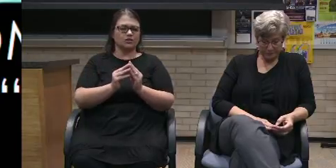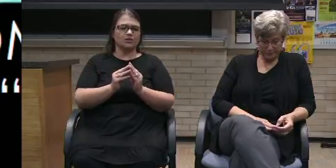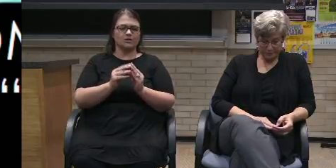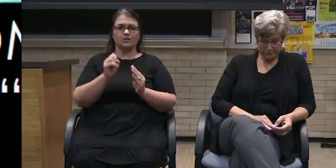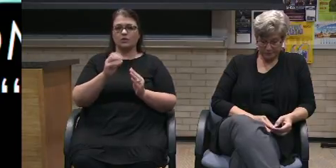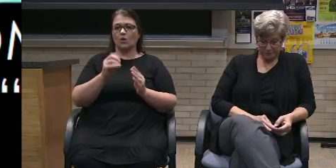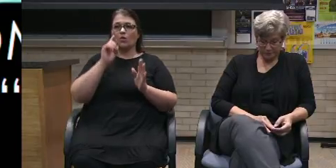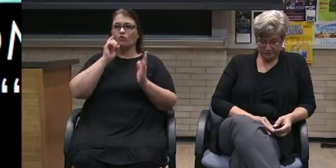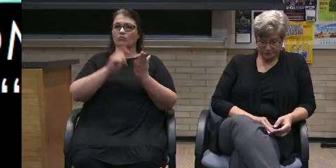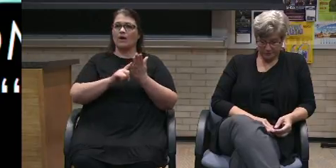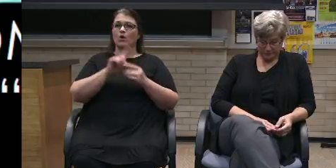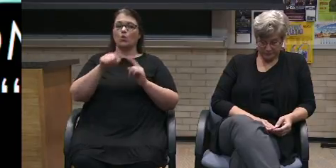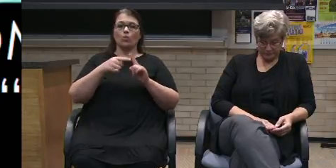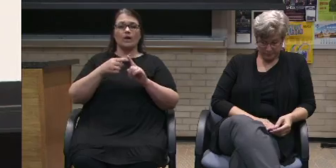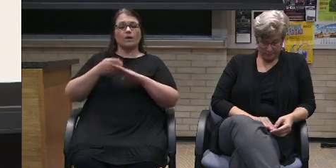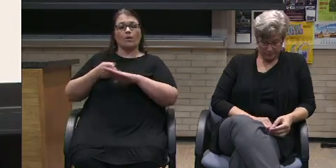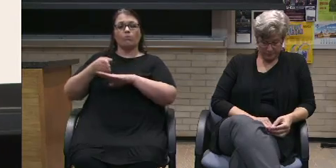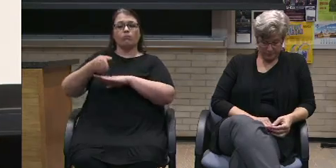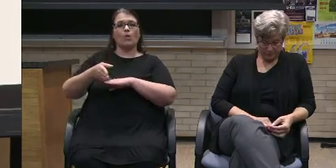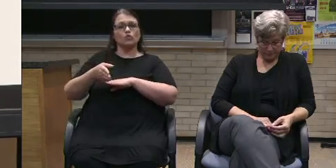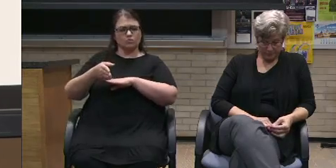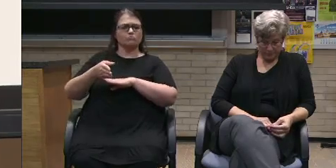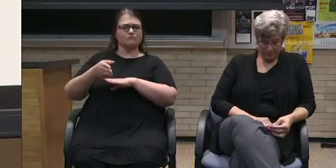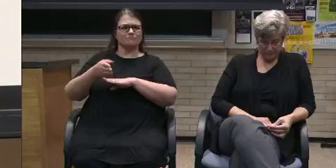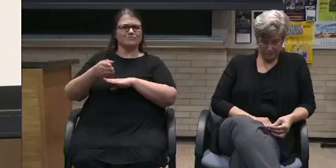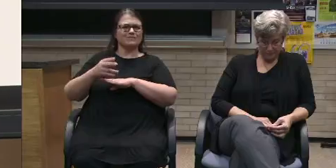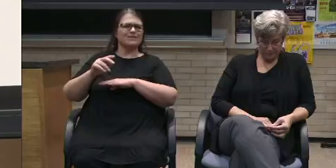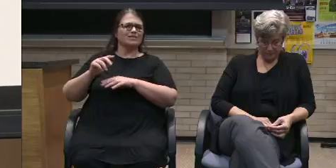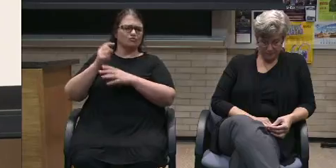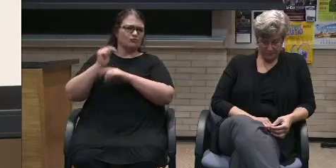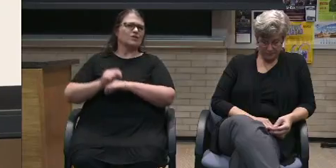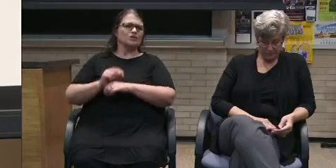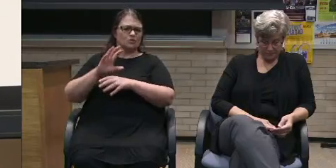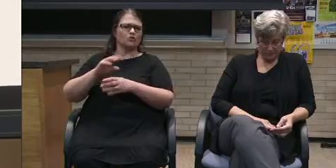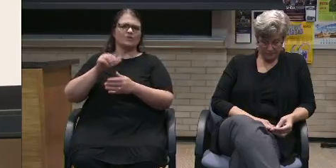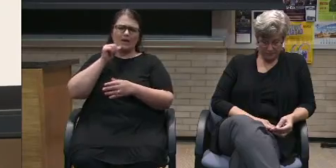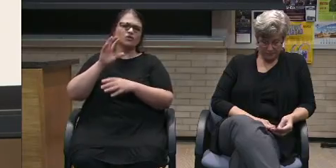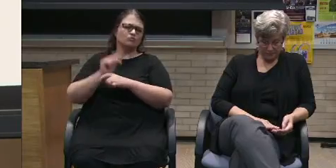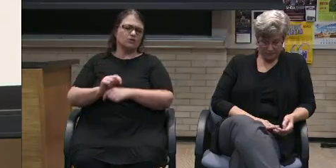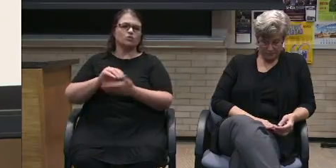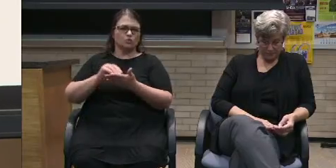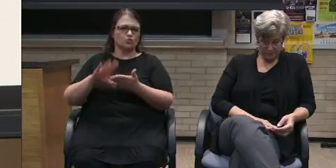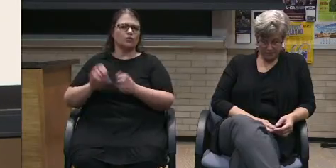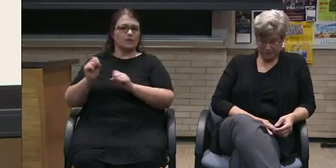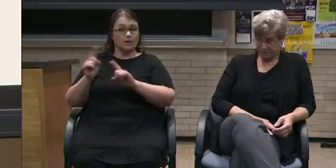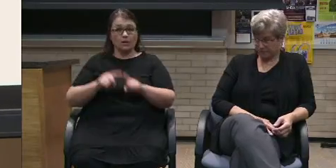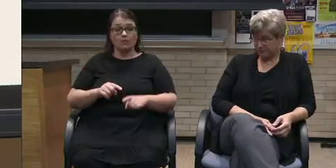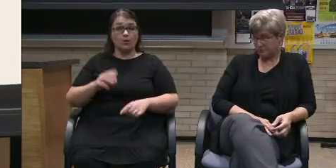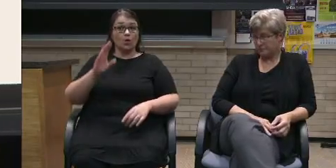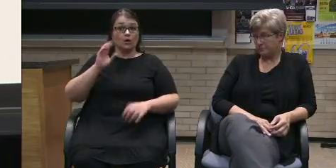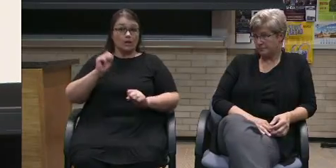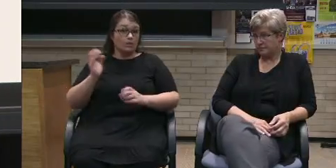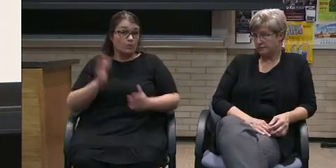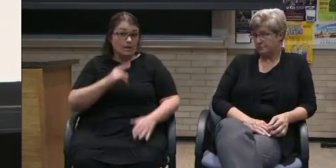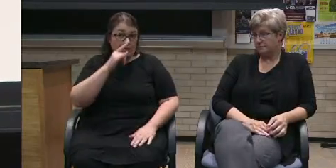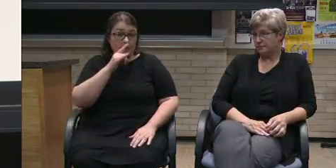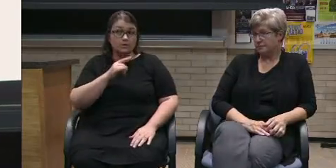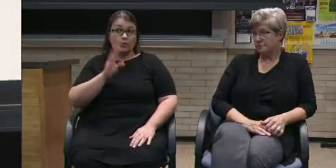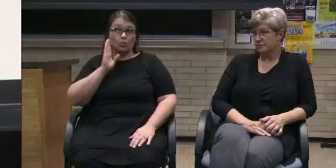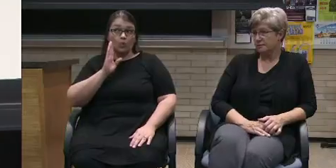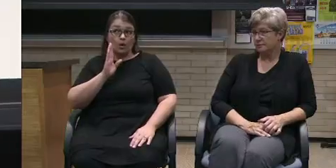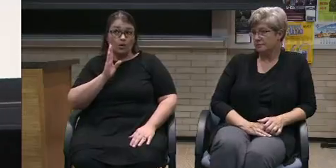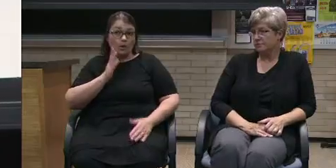an adult post-traditional student going to be available? And can you bring your kids? And if I bring the kids, are there going to be some Cheerios or